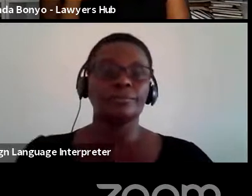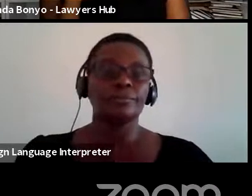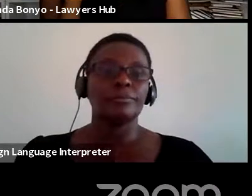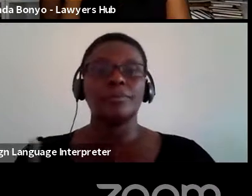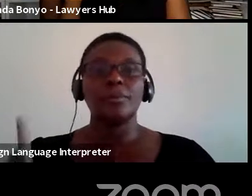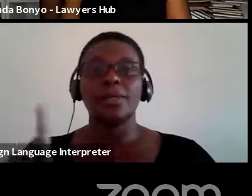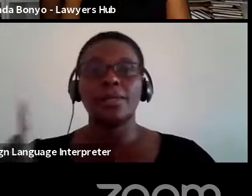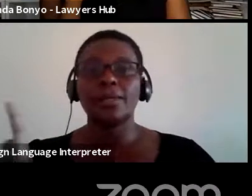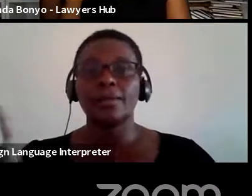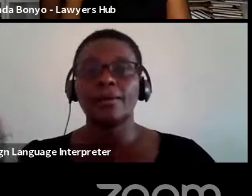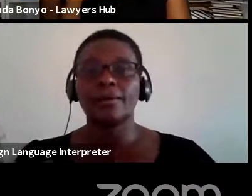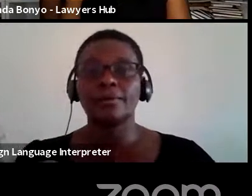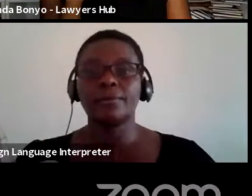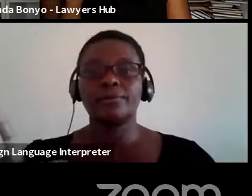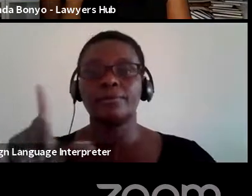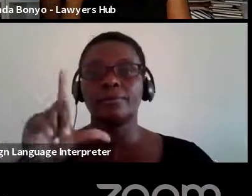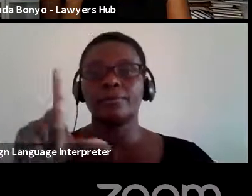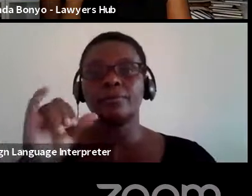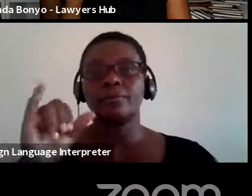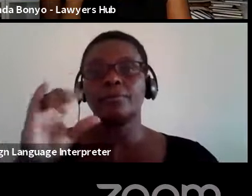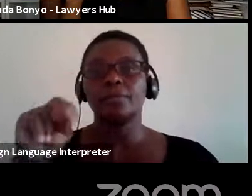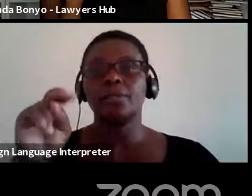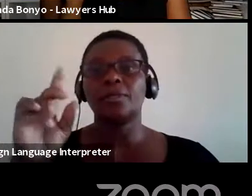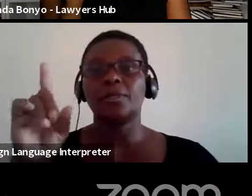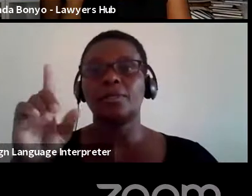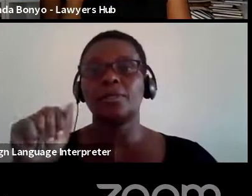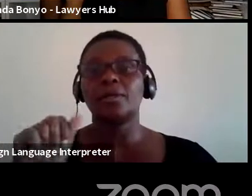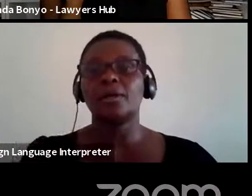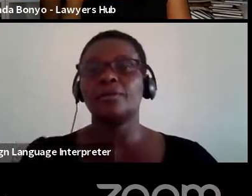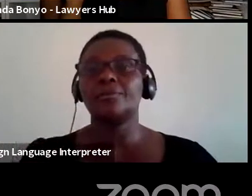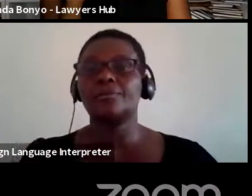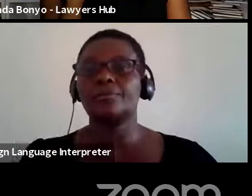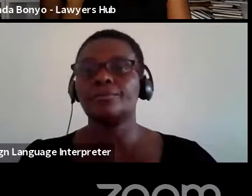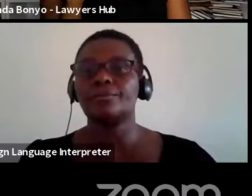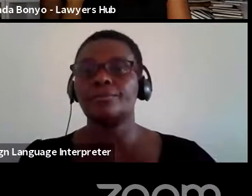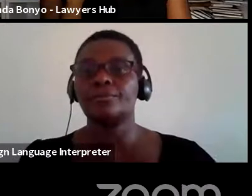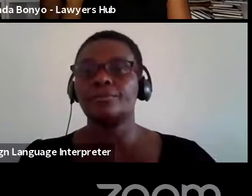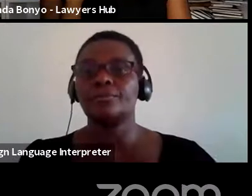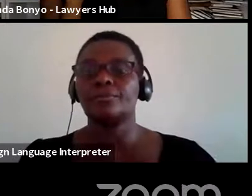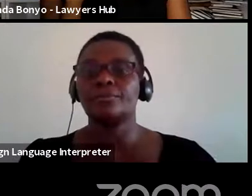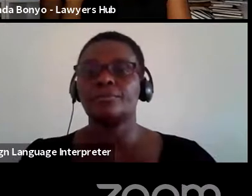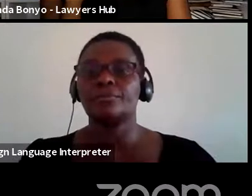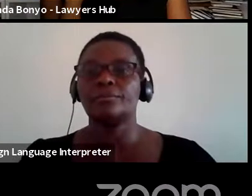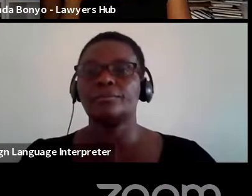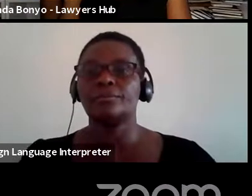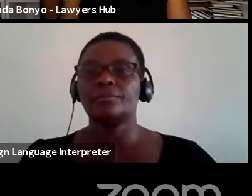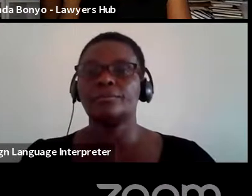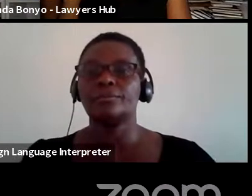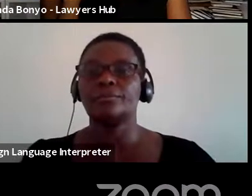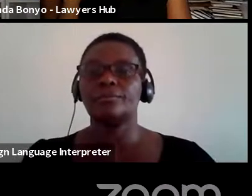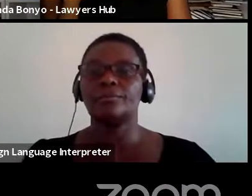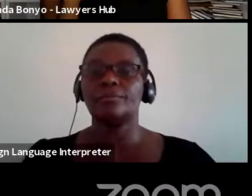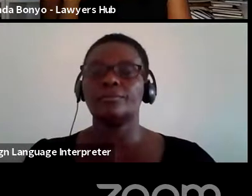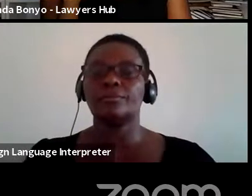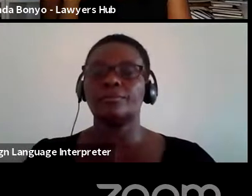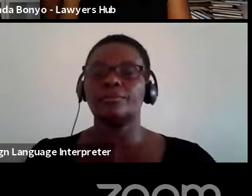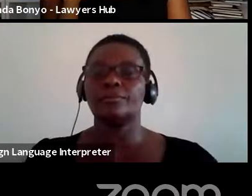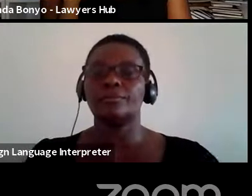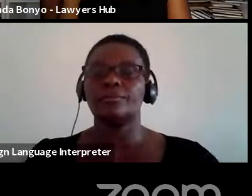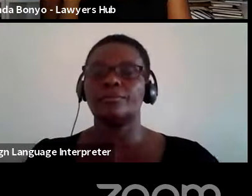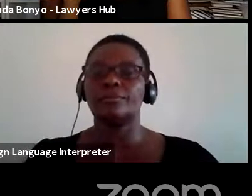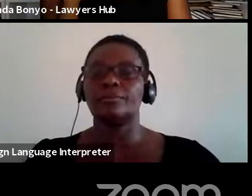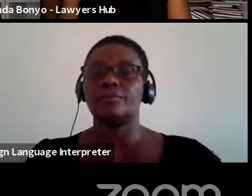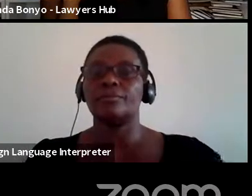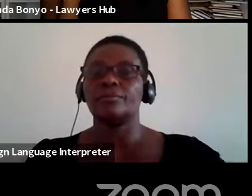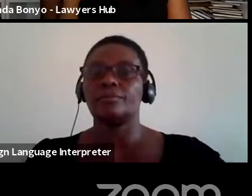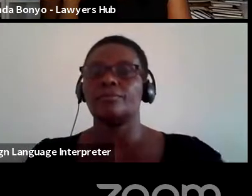received one of our inputs was a very a really insightful and fulsome submission from the